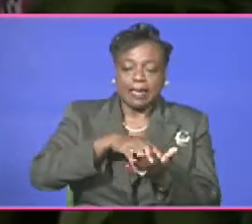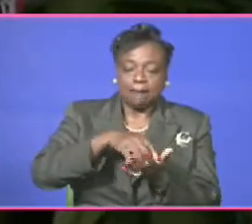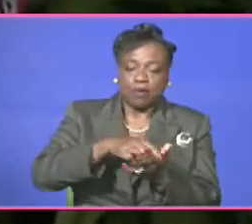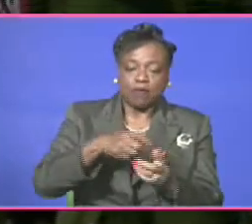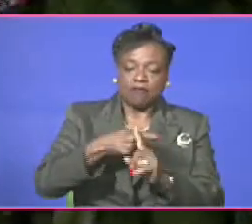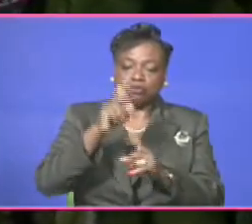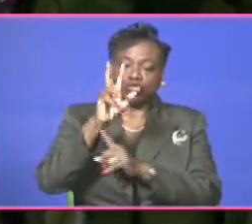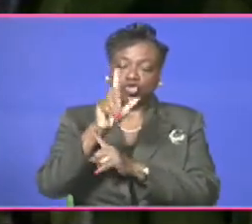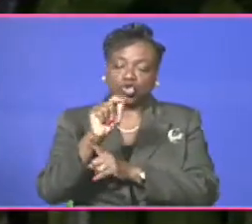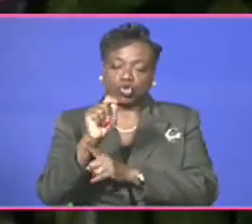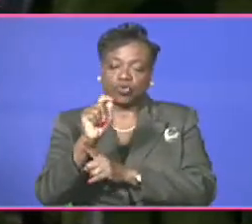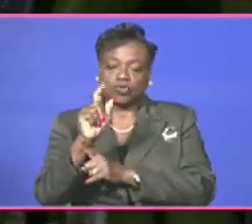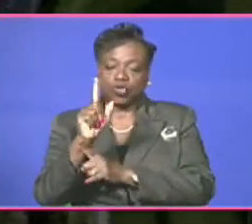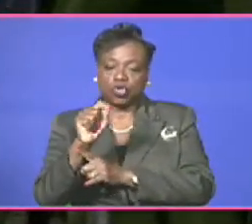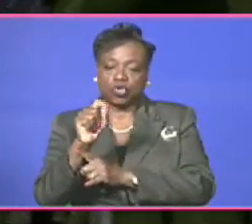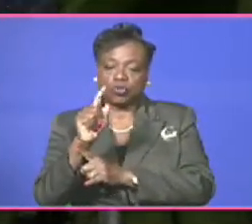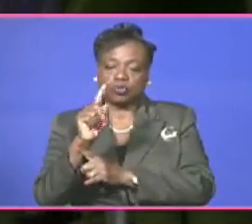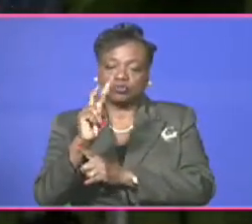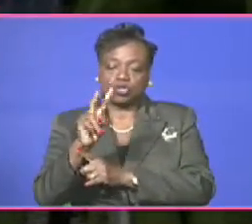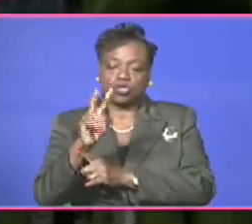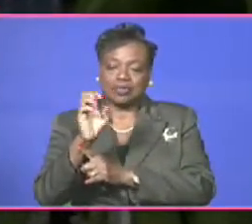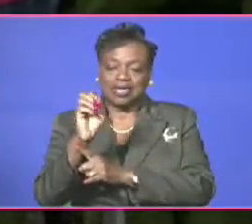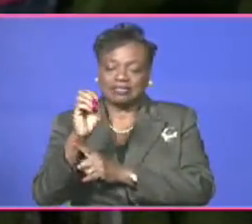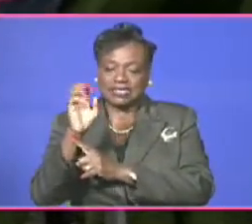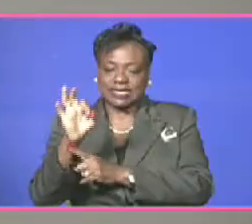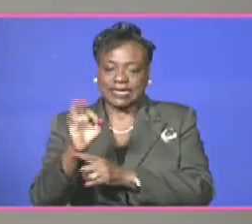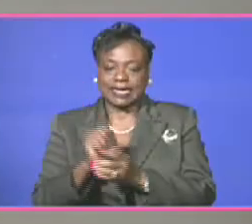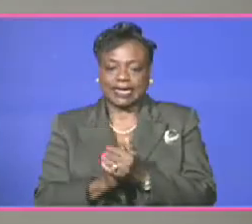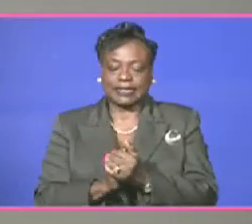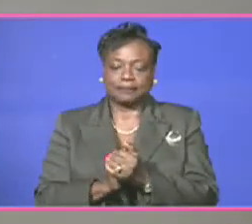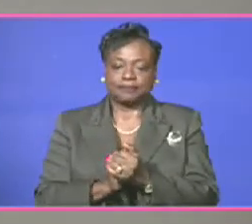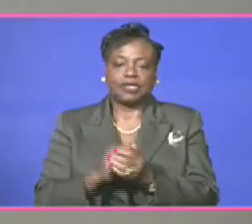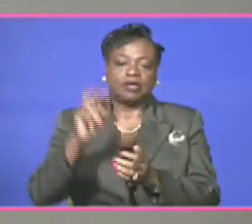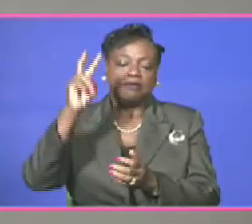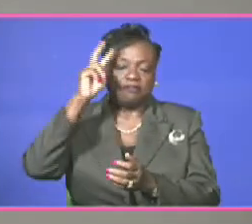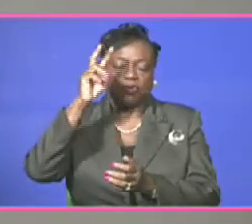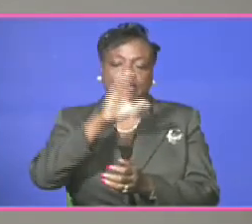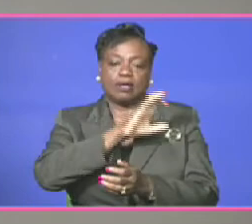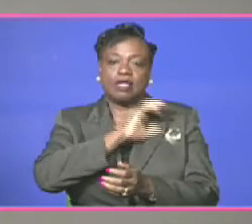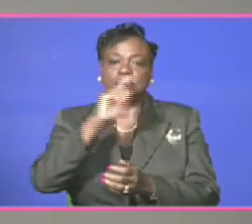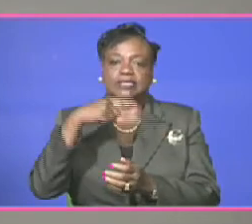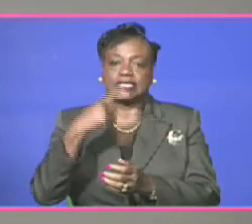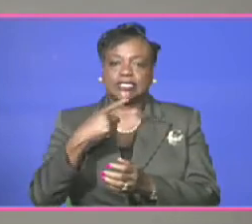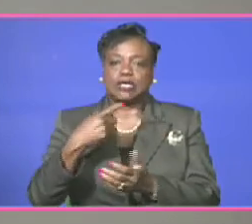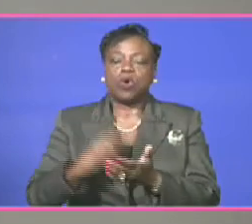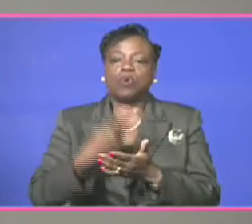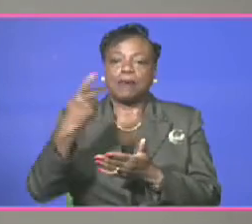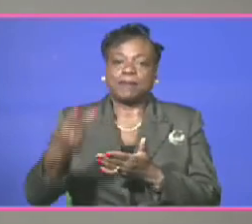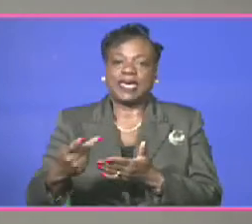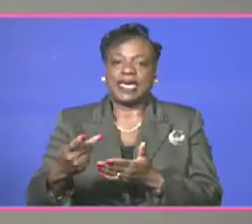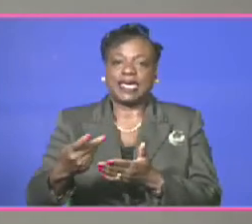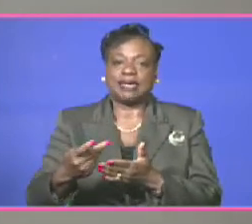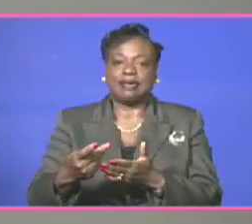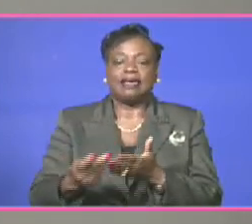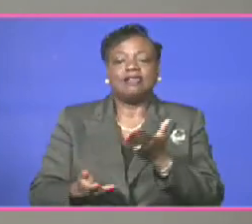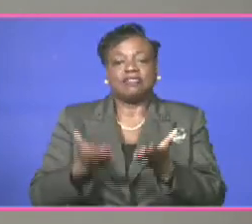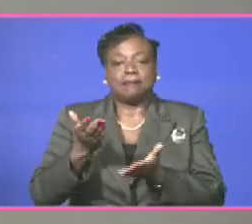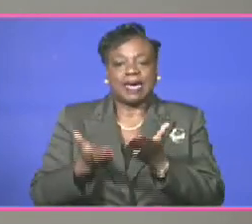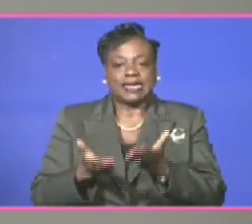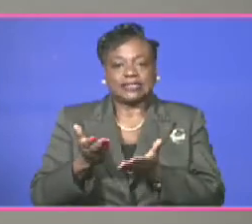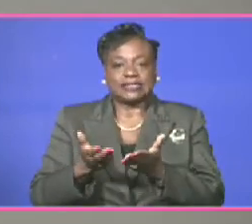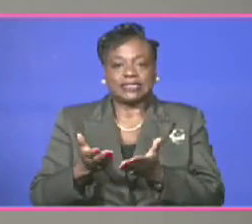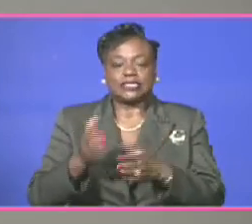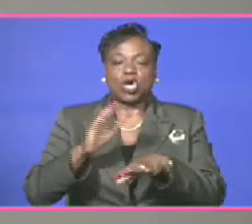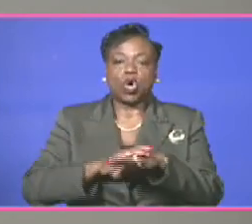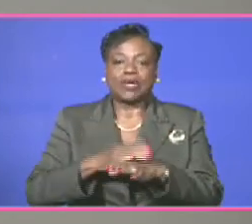Managing Director Von Kalmer on today's payout. We're paying balances that remain on death claims,